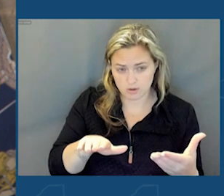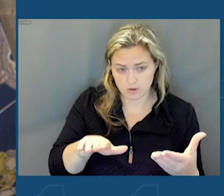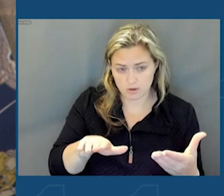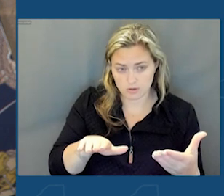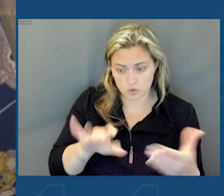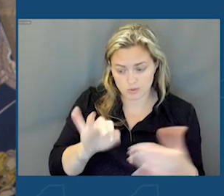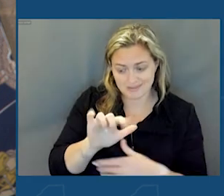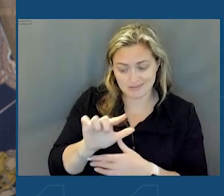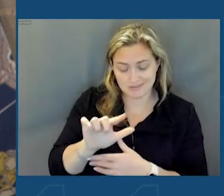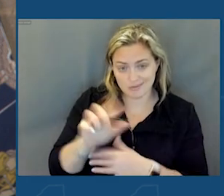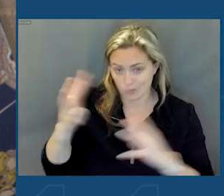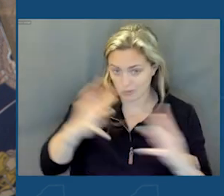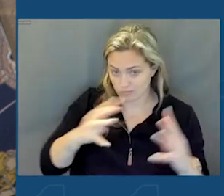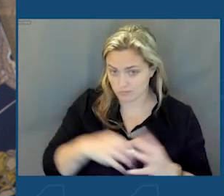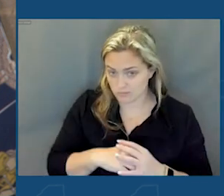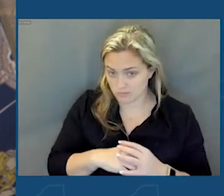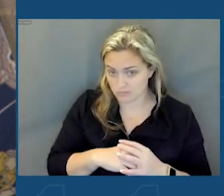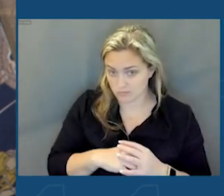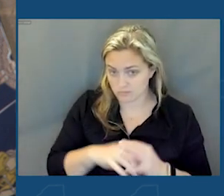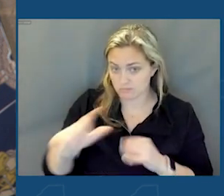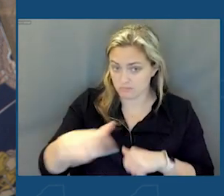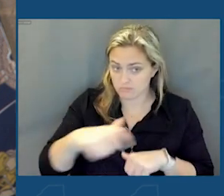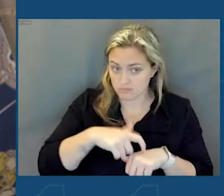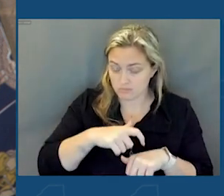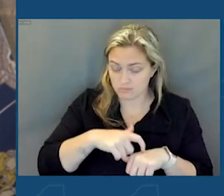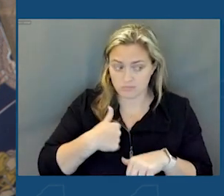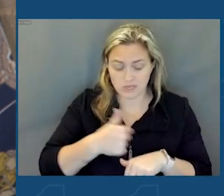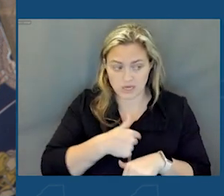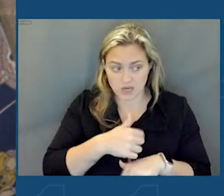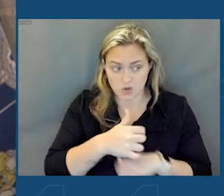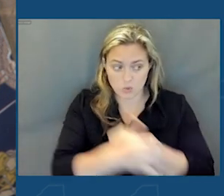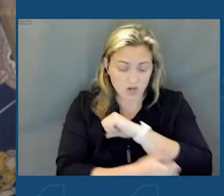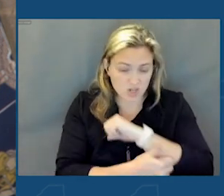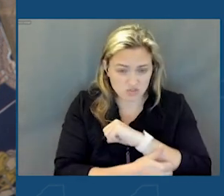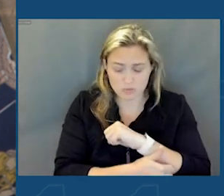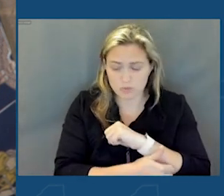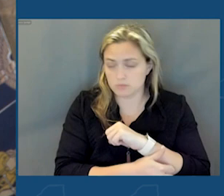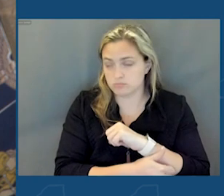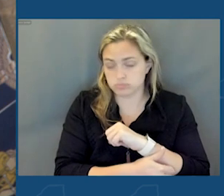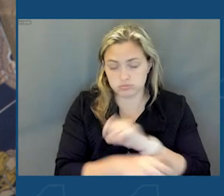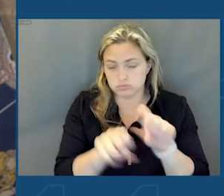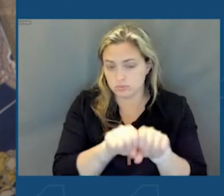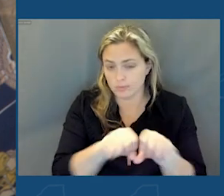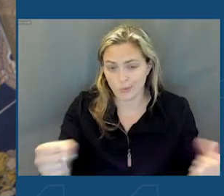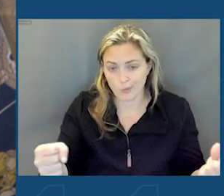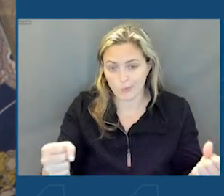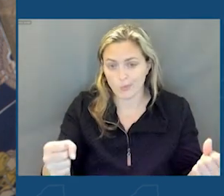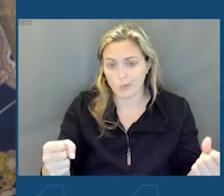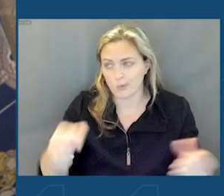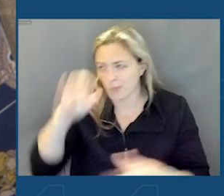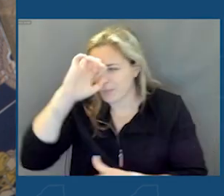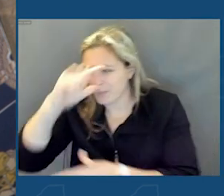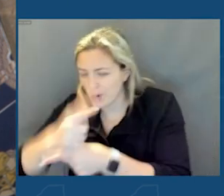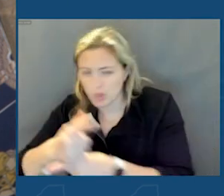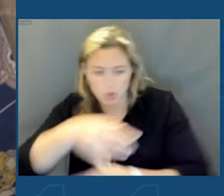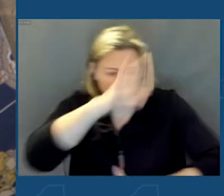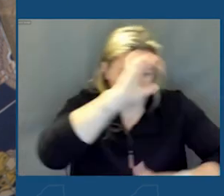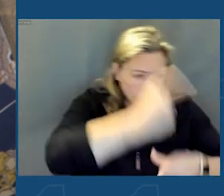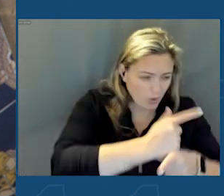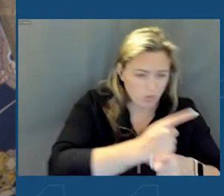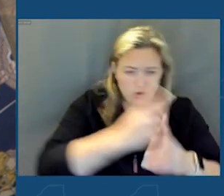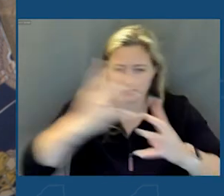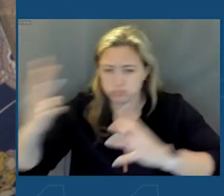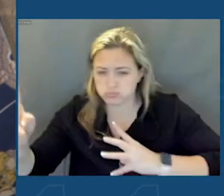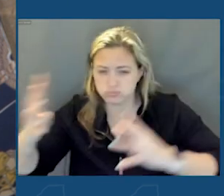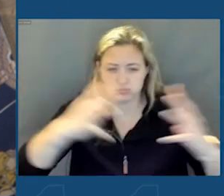War. That was a time when our country was fractured. Brother fought brother, father fought son. We